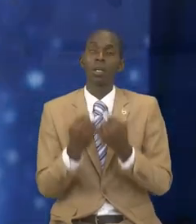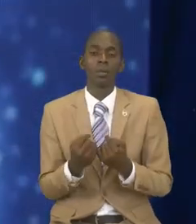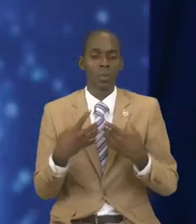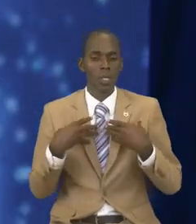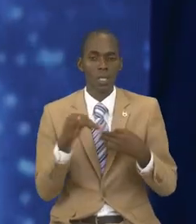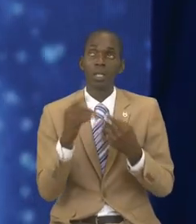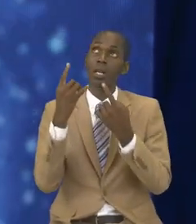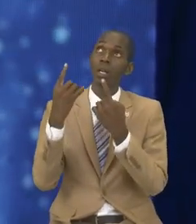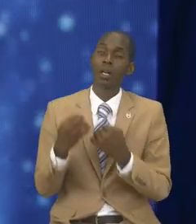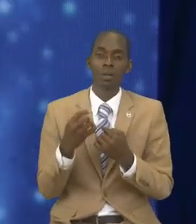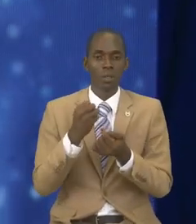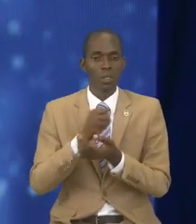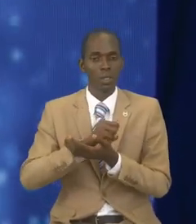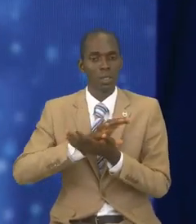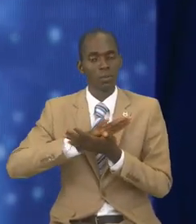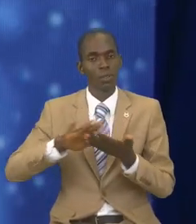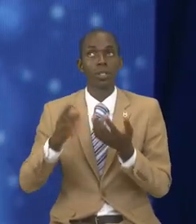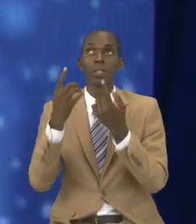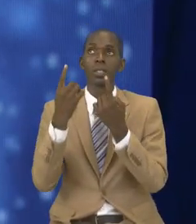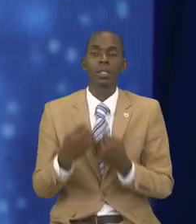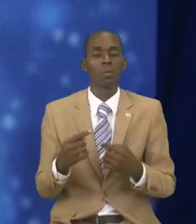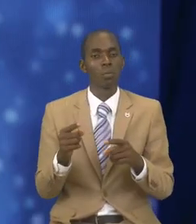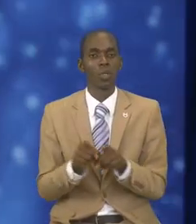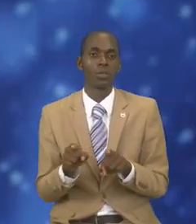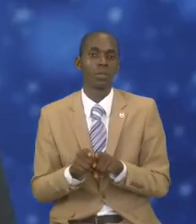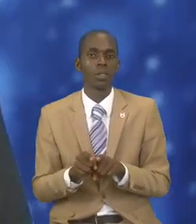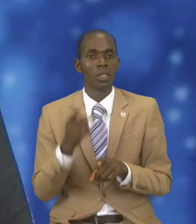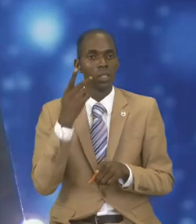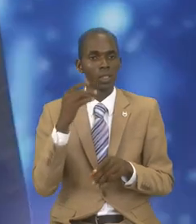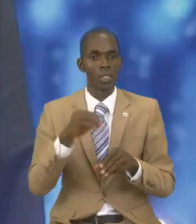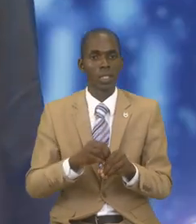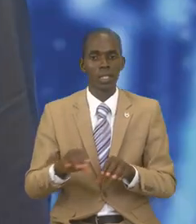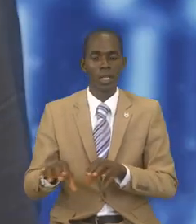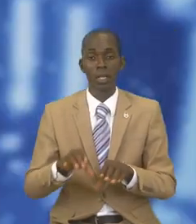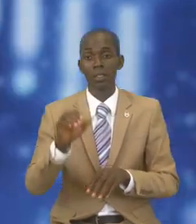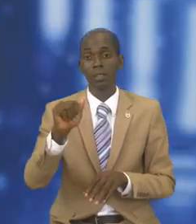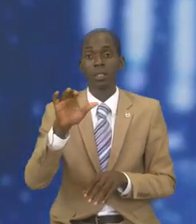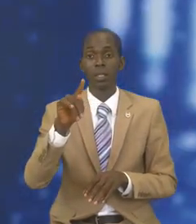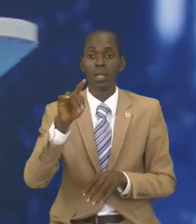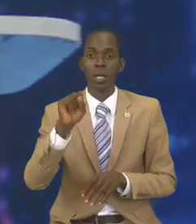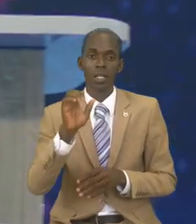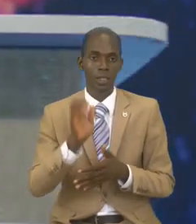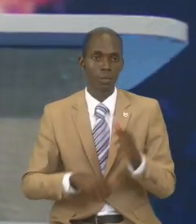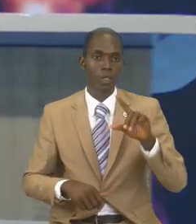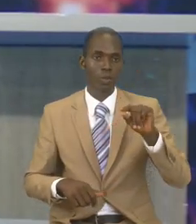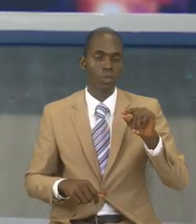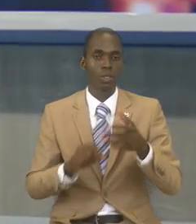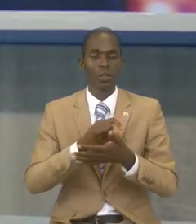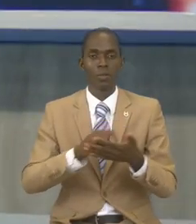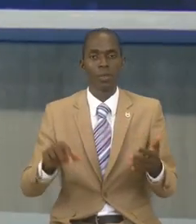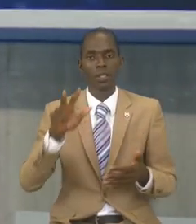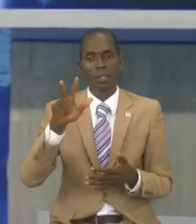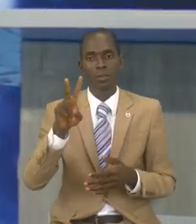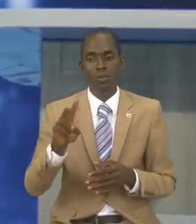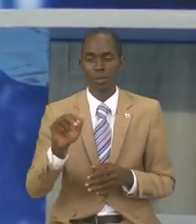comes, sanctification also comes. Look at Acts chapter 20, and I'm reading from verse 32. Acts